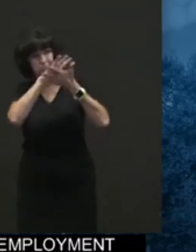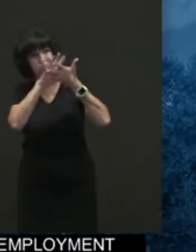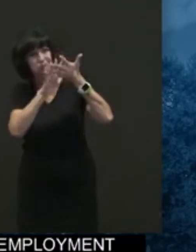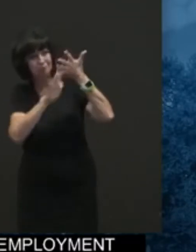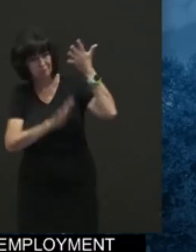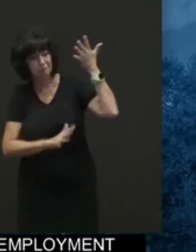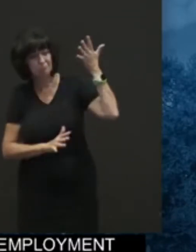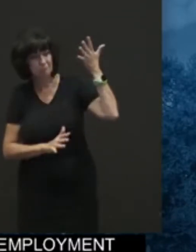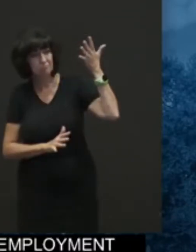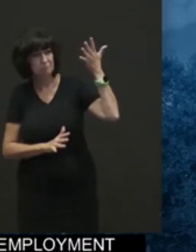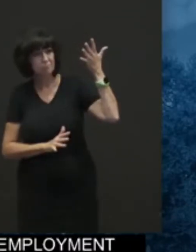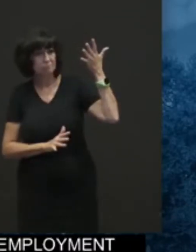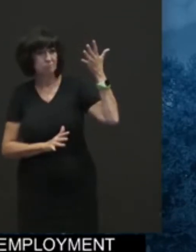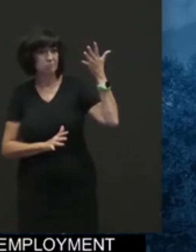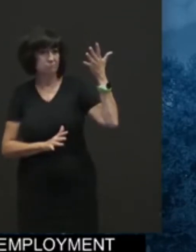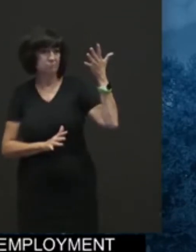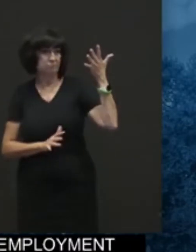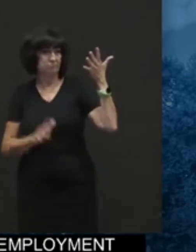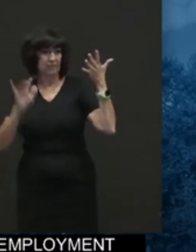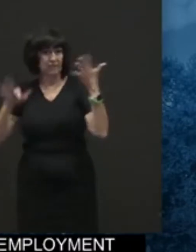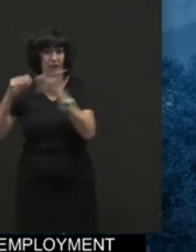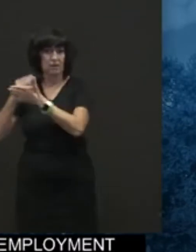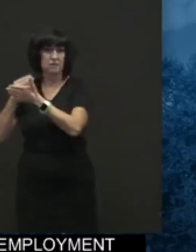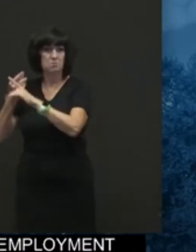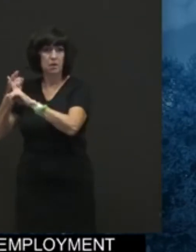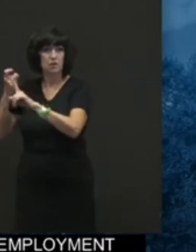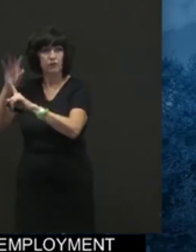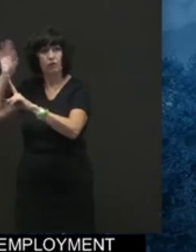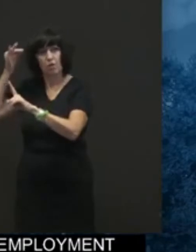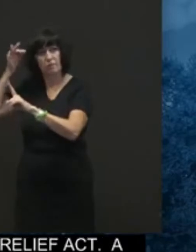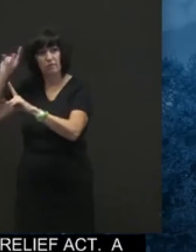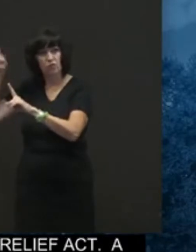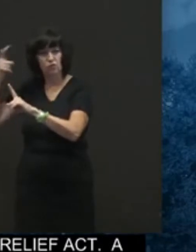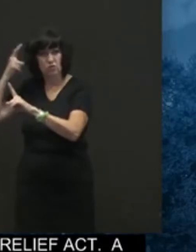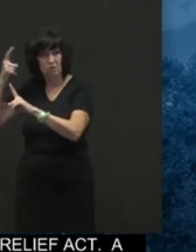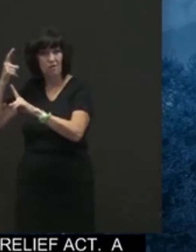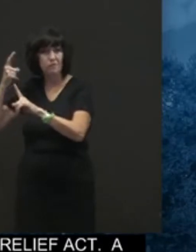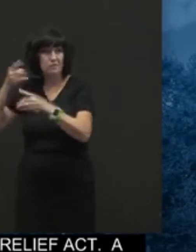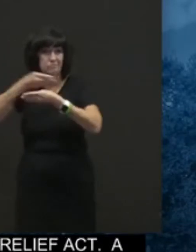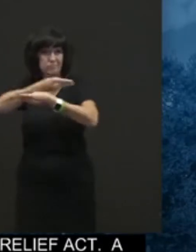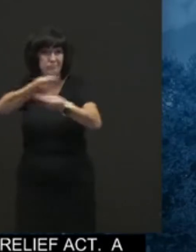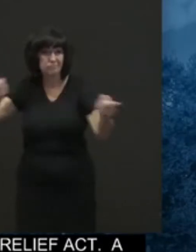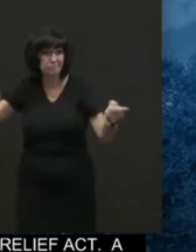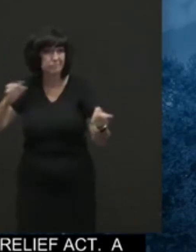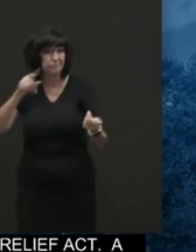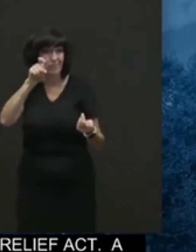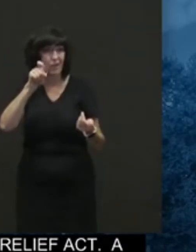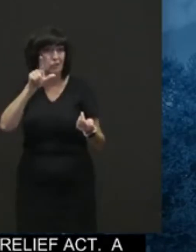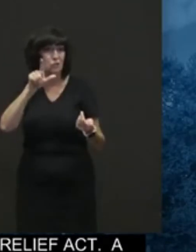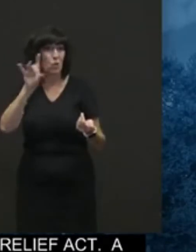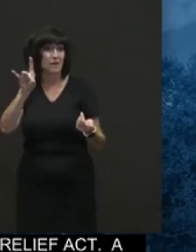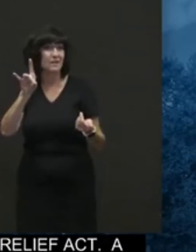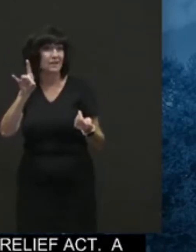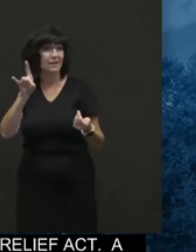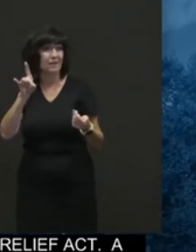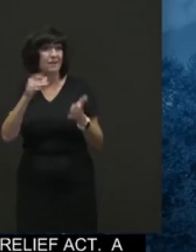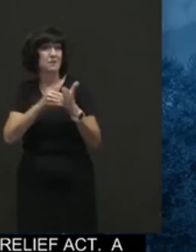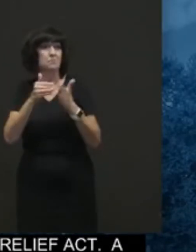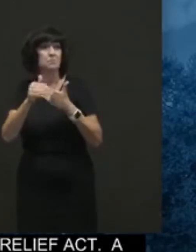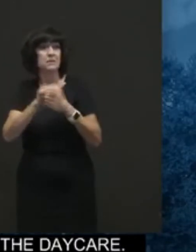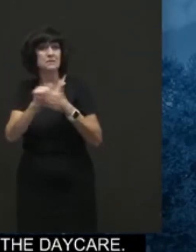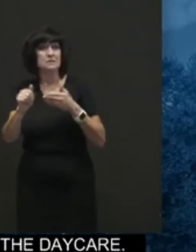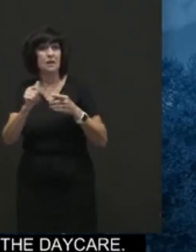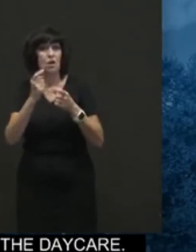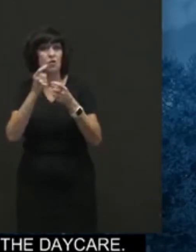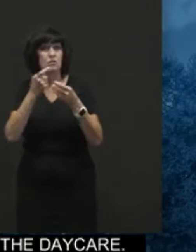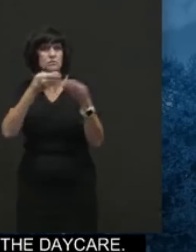things. Obviously, the assistance for the daycare, $128 million, so some pretty big buckets along